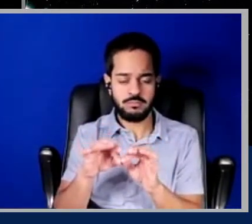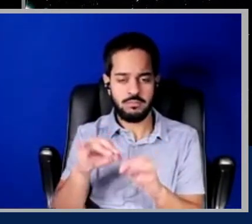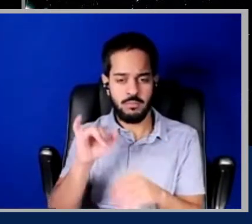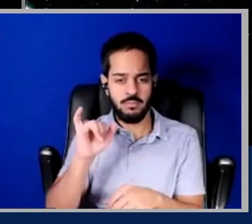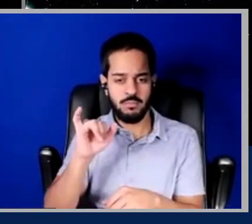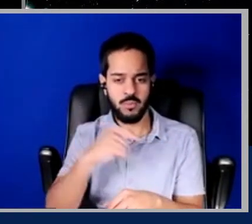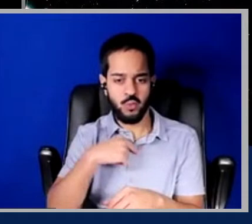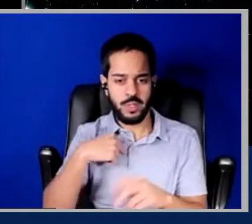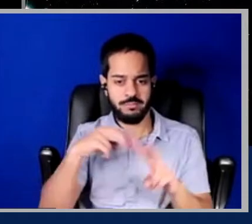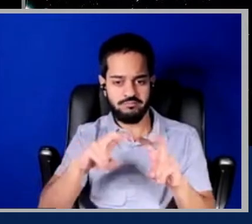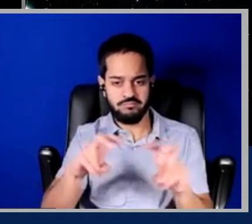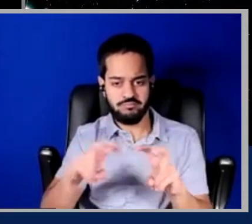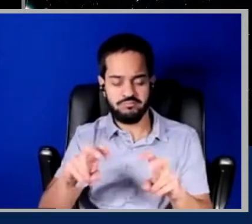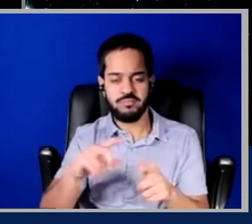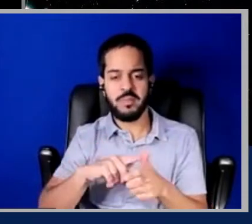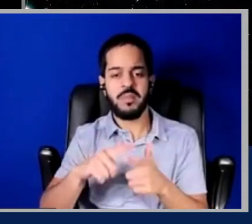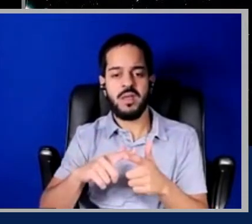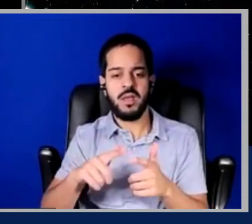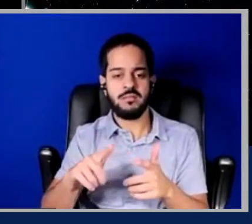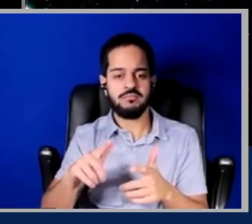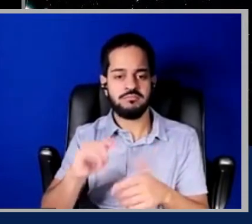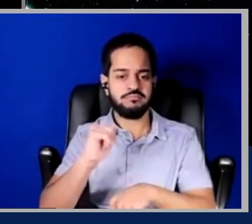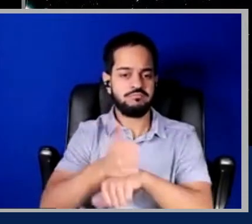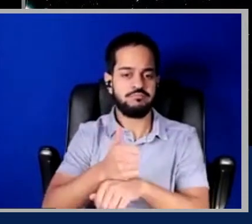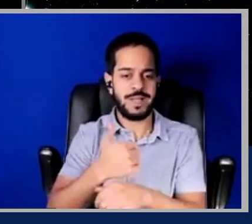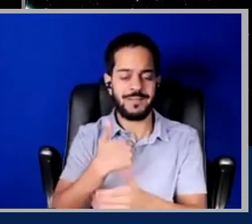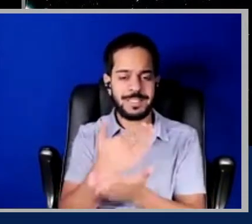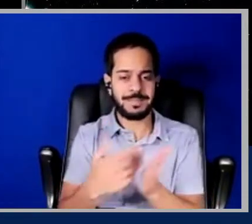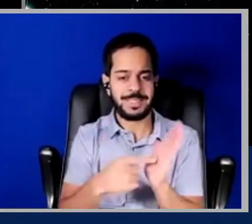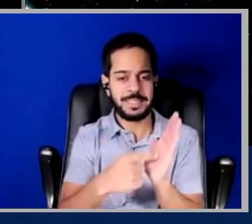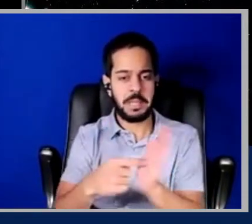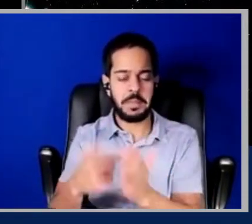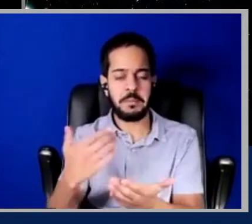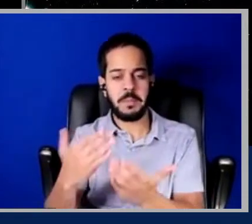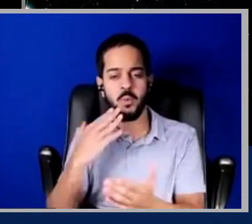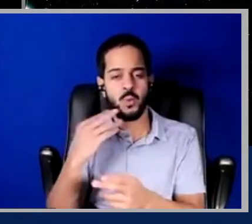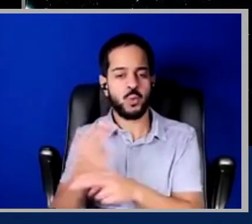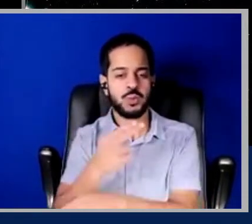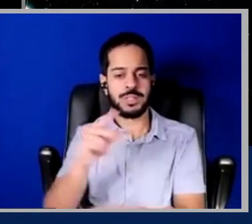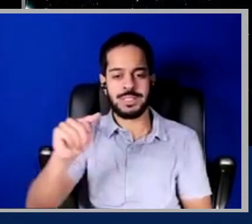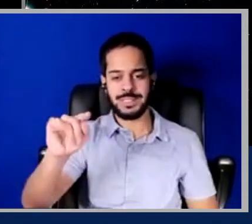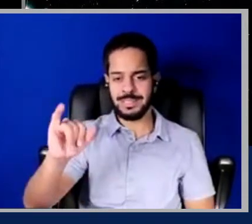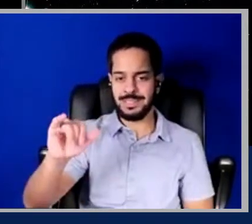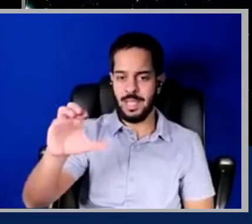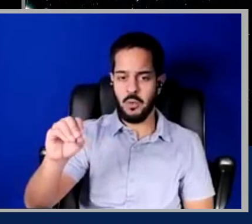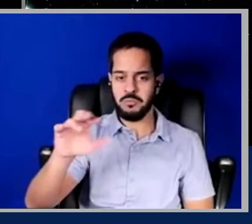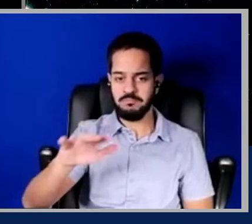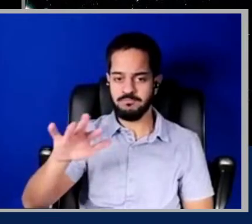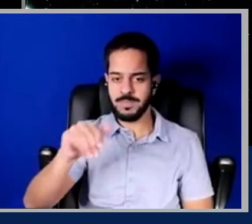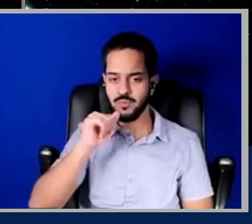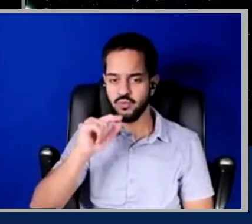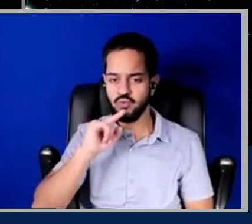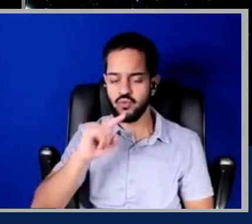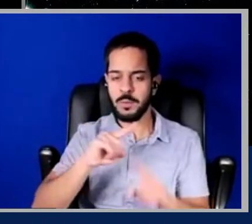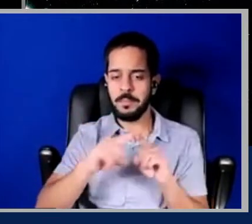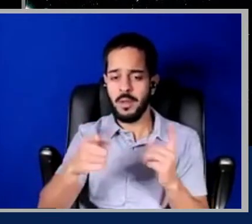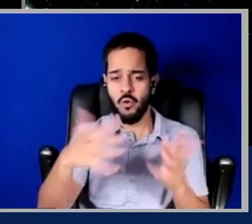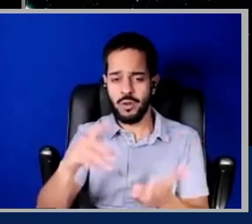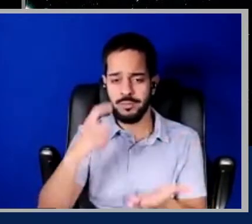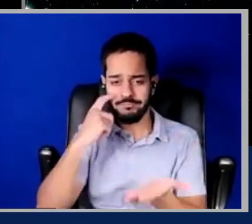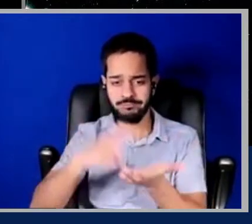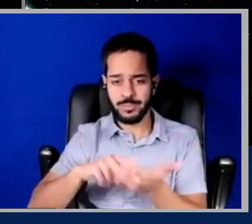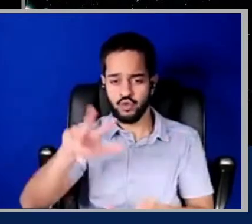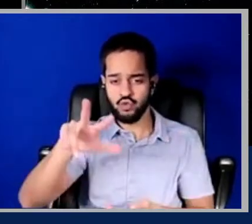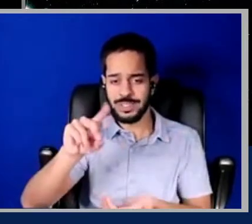And we came up with some of these examples. So I think we'll maybe play one of them. We're going to play Tycho. So you've already seen the 3D print for the